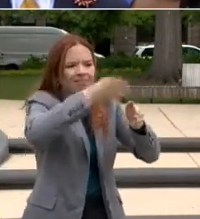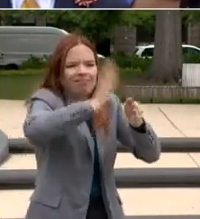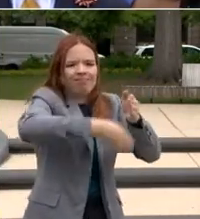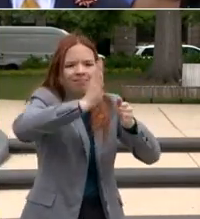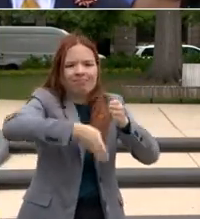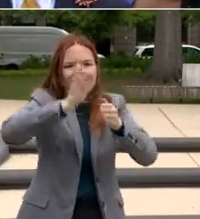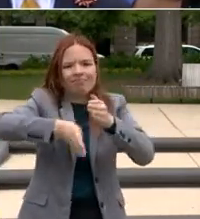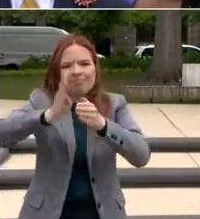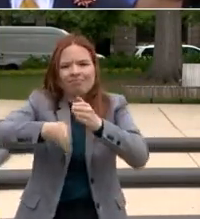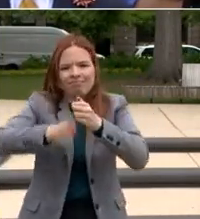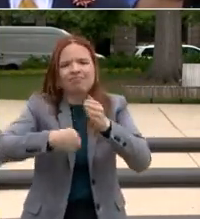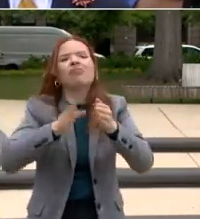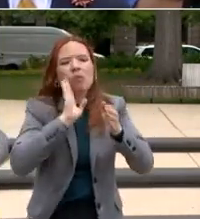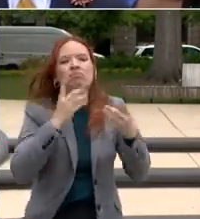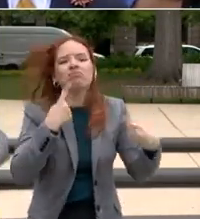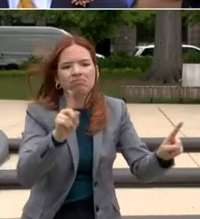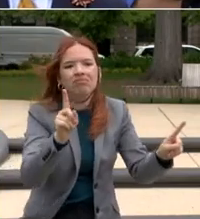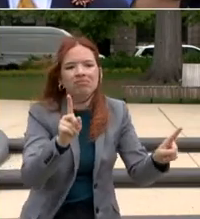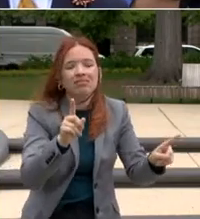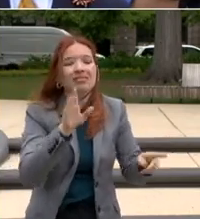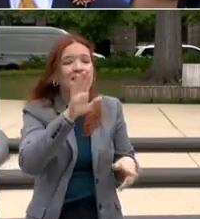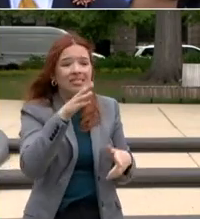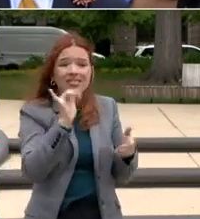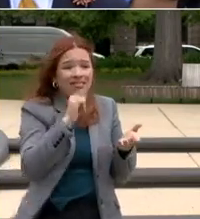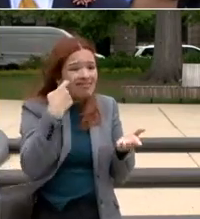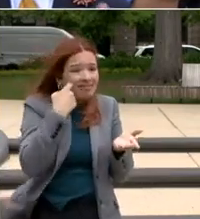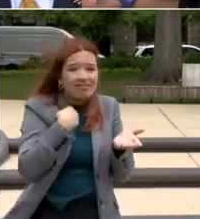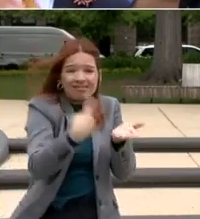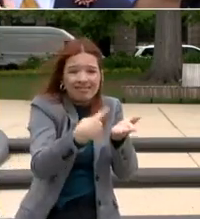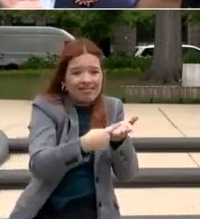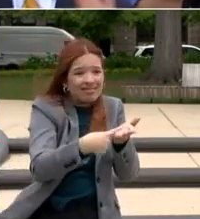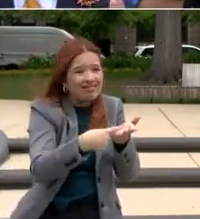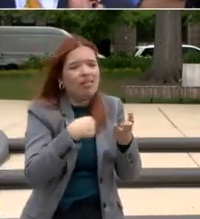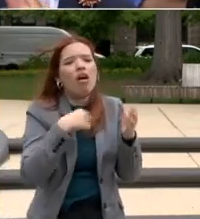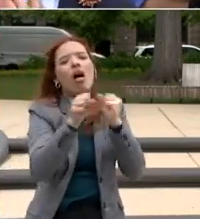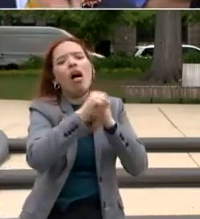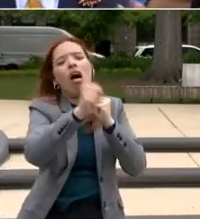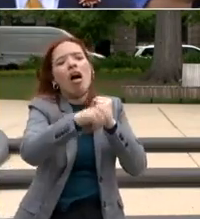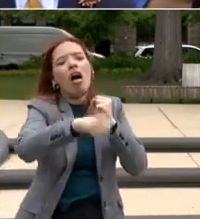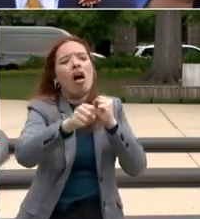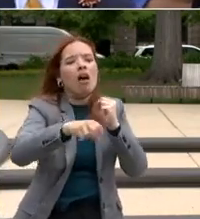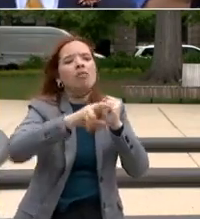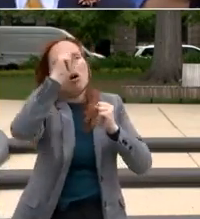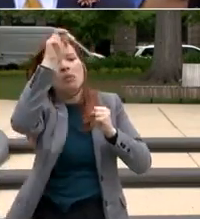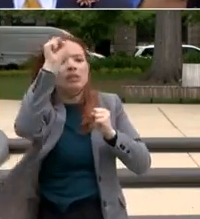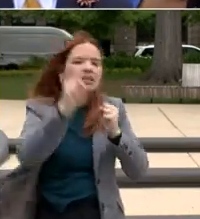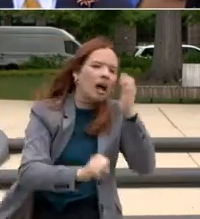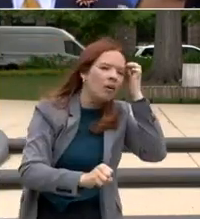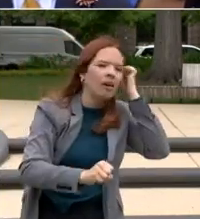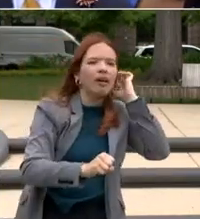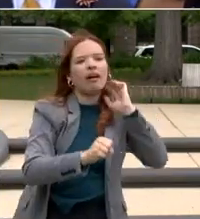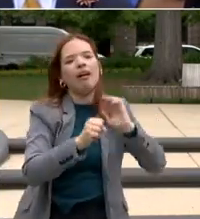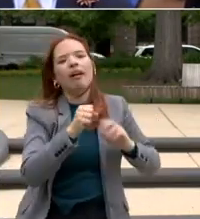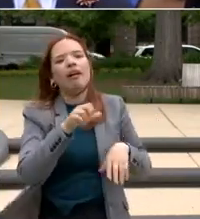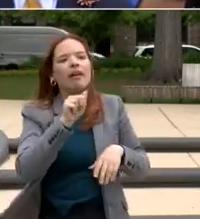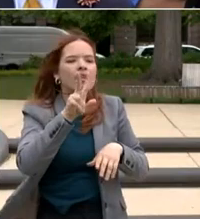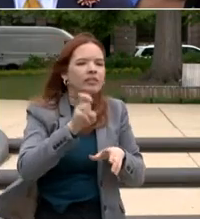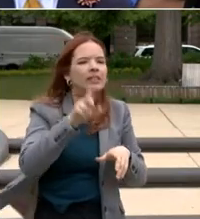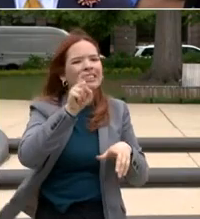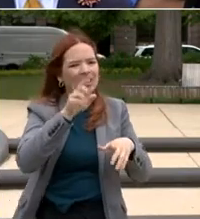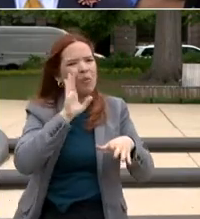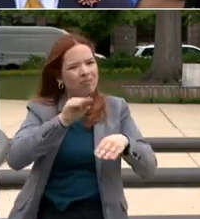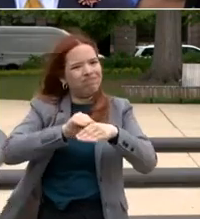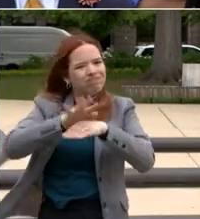like I completed a much talked about north-south or easternmost north-south lane that affects the downtown